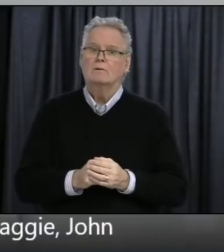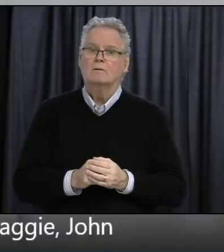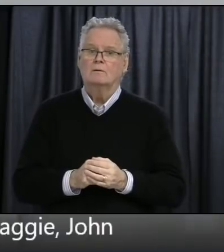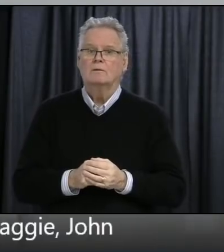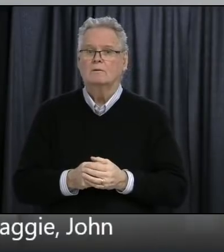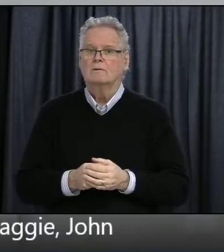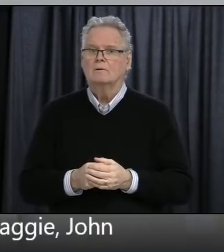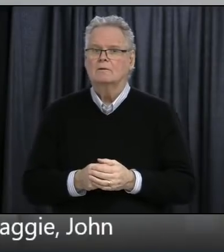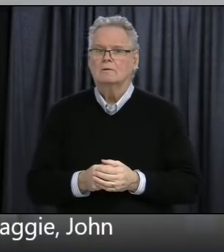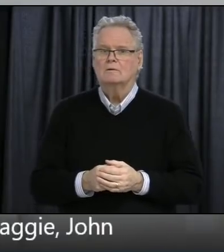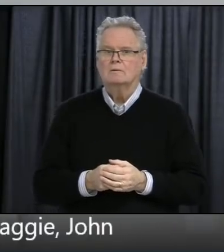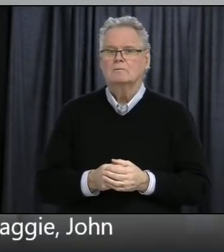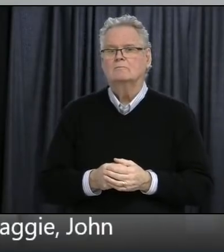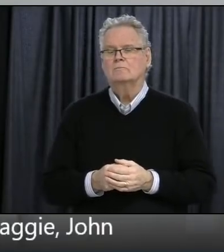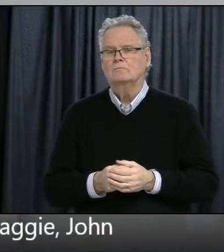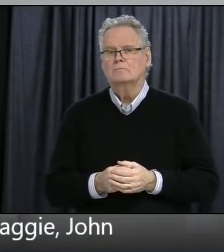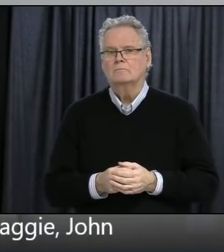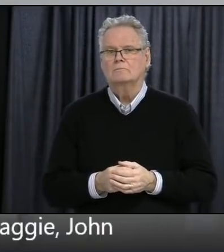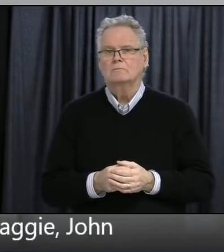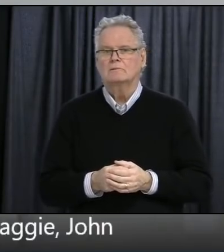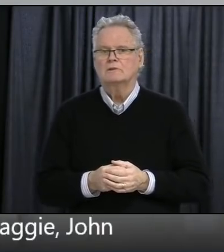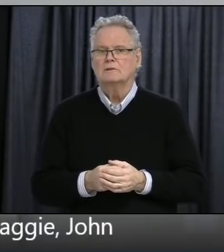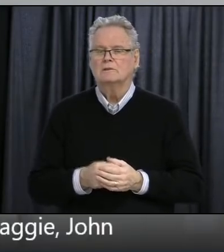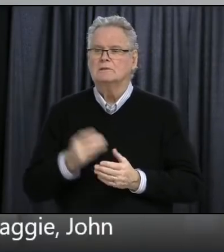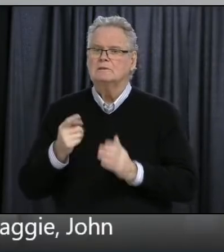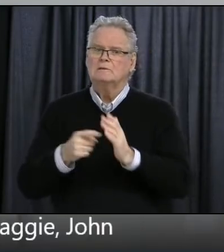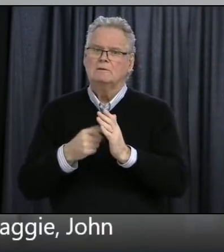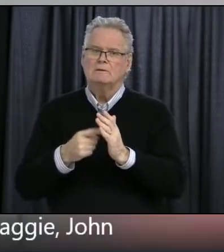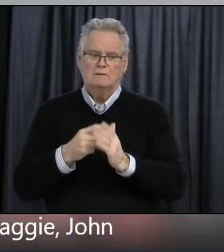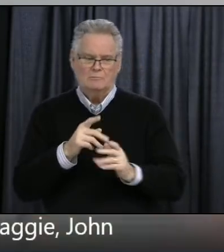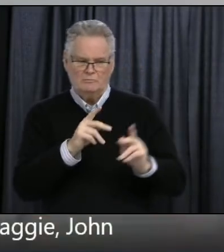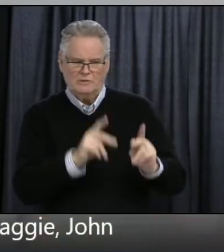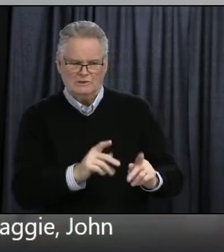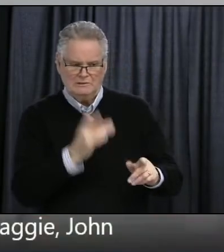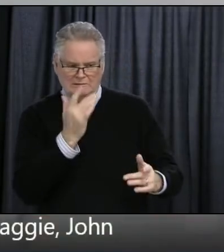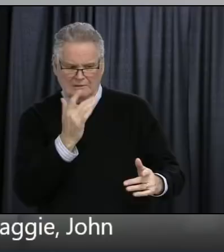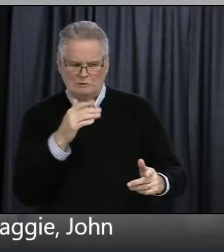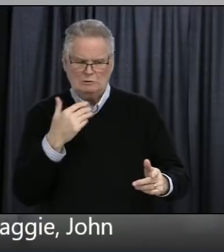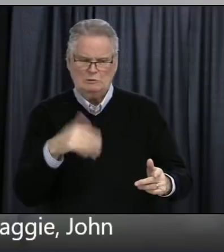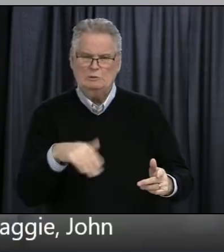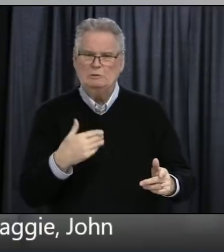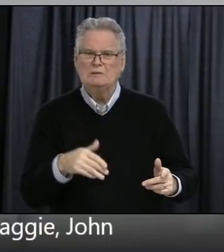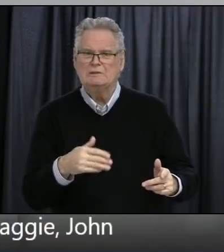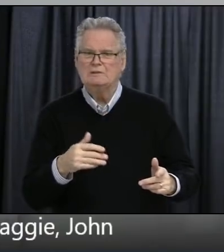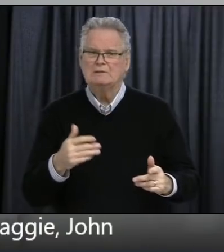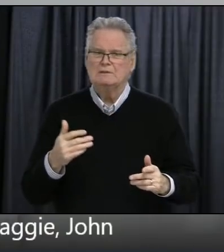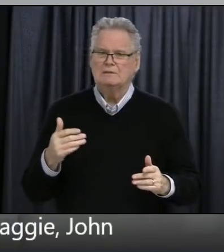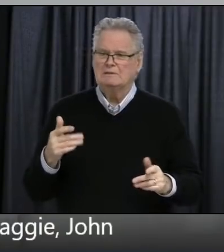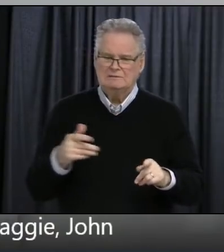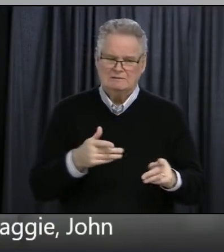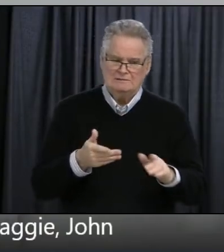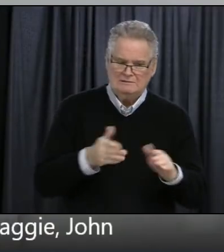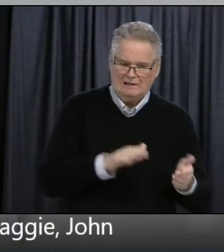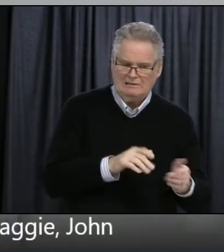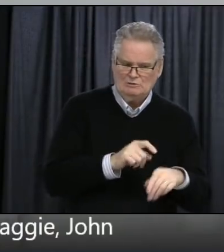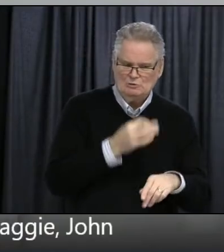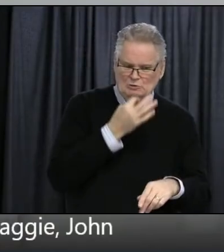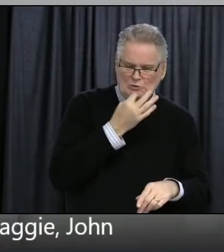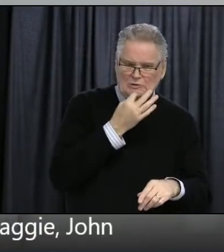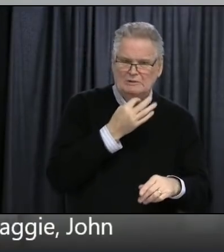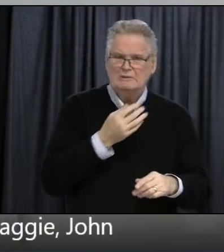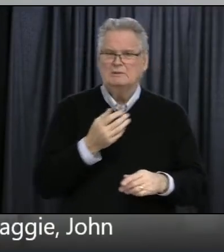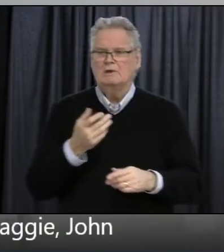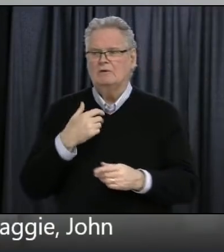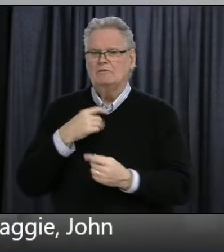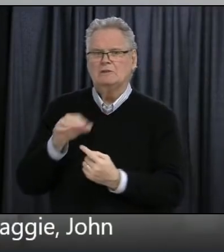in precarious or life-threatening clinical situations, and we have a whole different system for end-of-life care, and